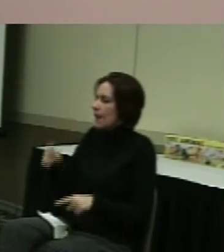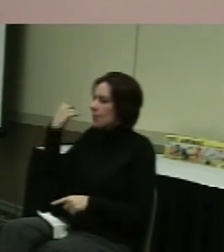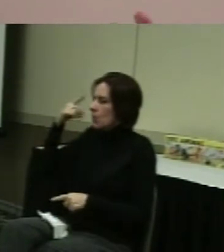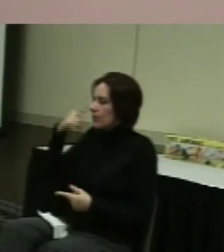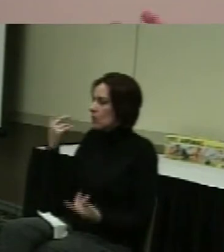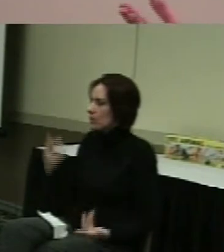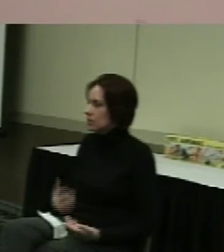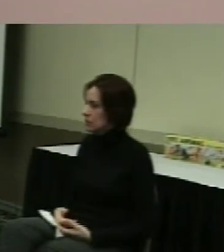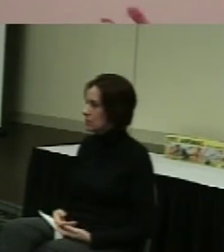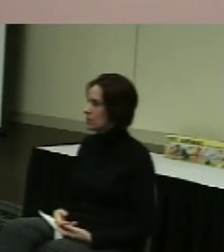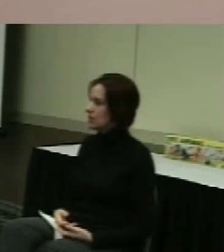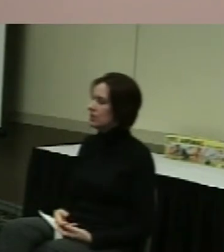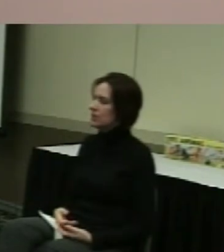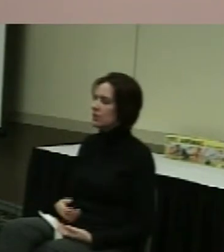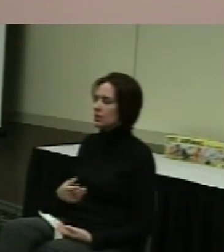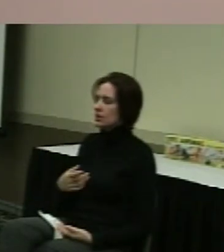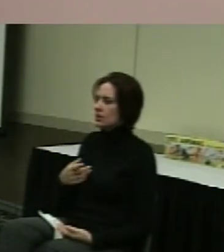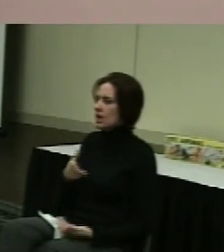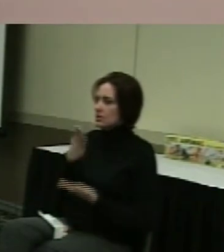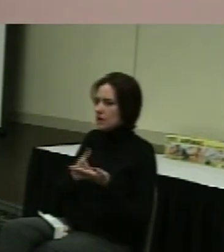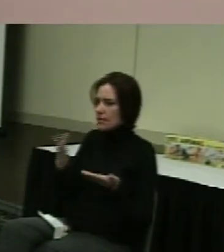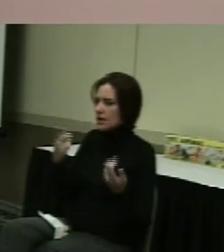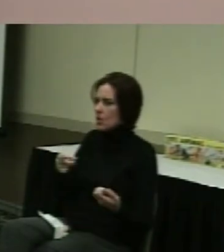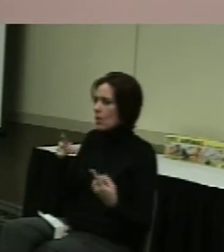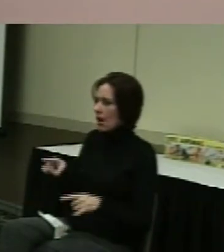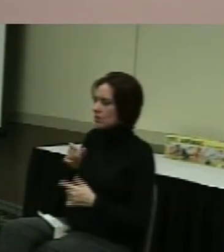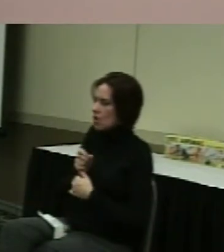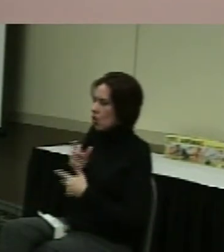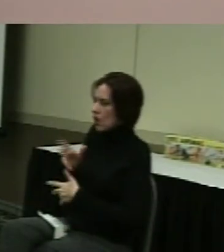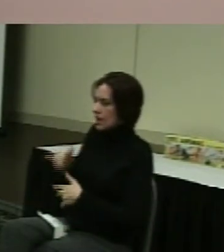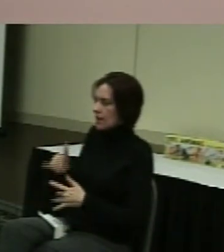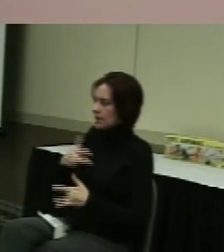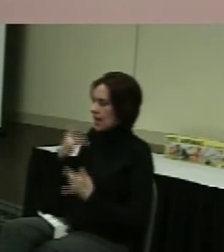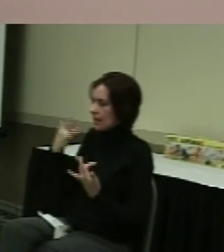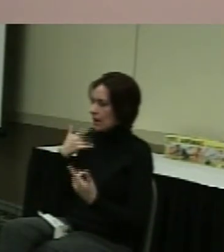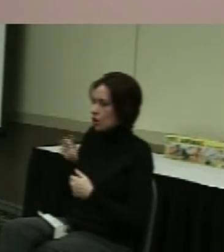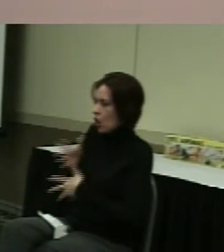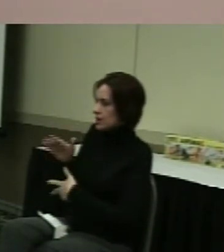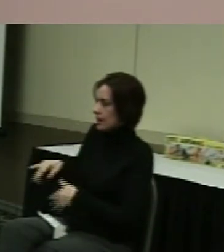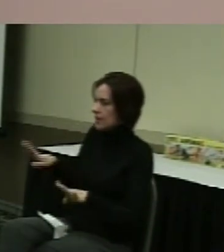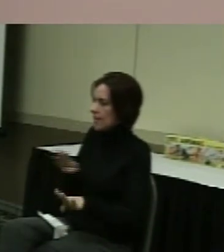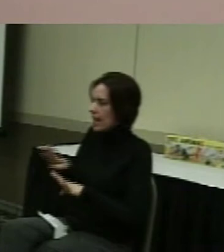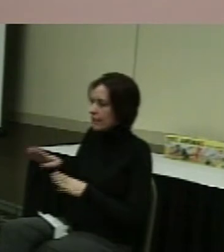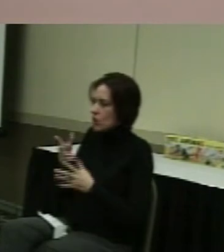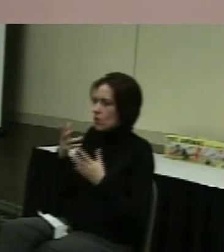Is there something going on that could make any sense of this?